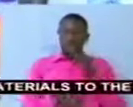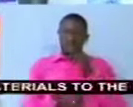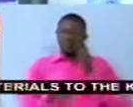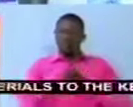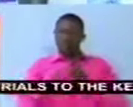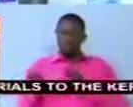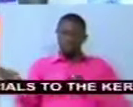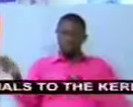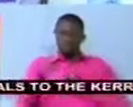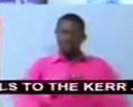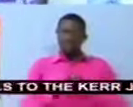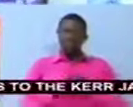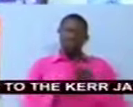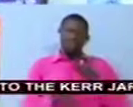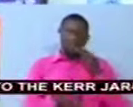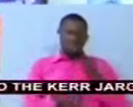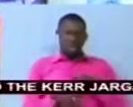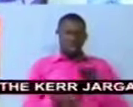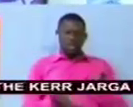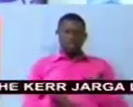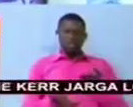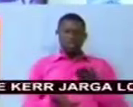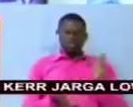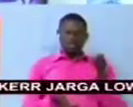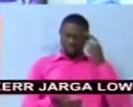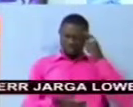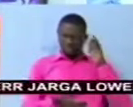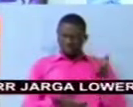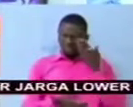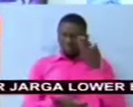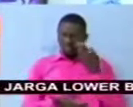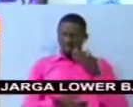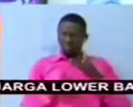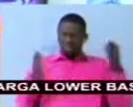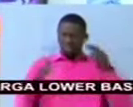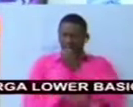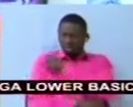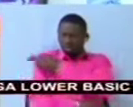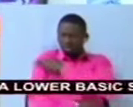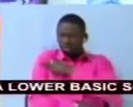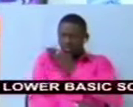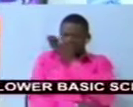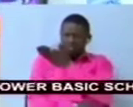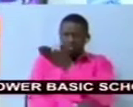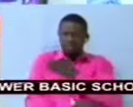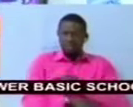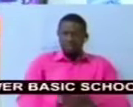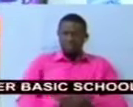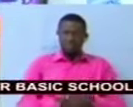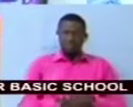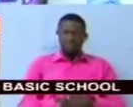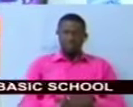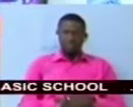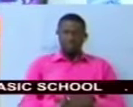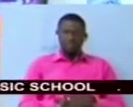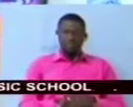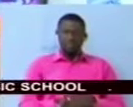If they just go and come back, I ask them, it's not that you went to the big hospital?